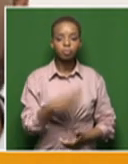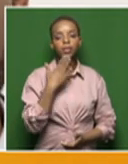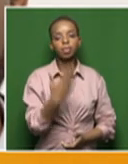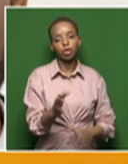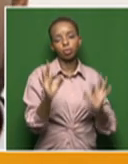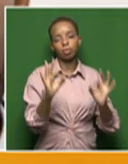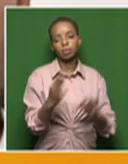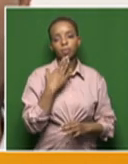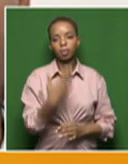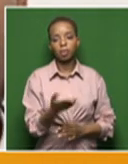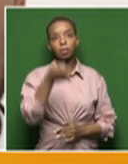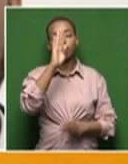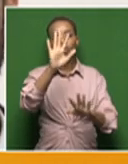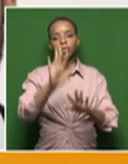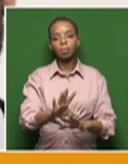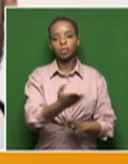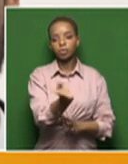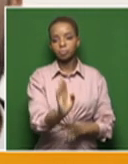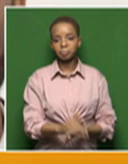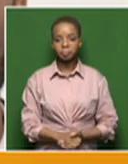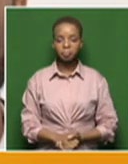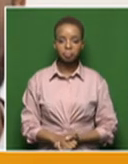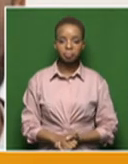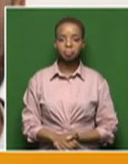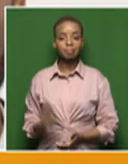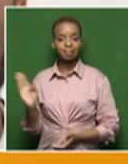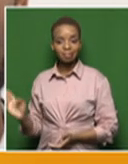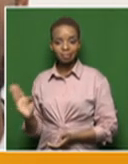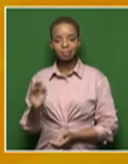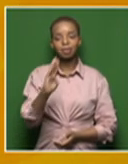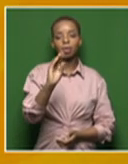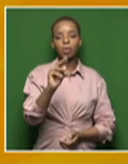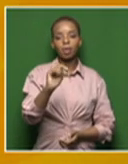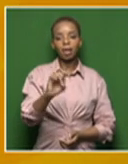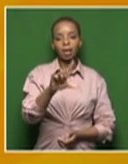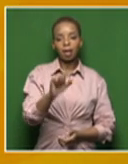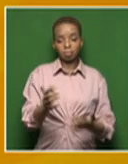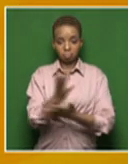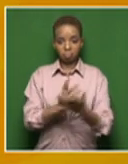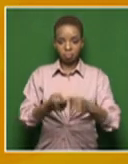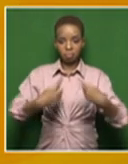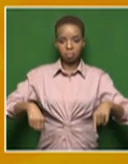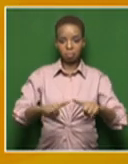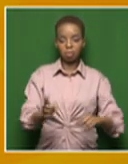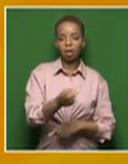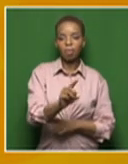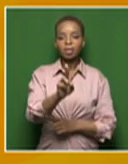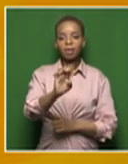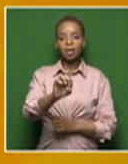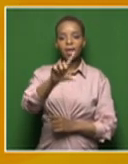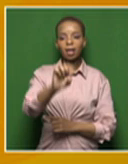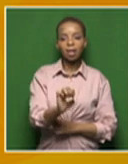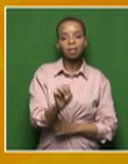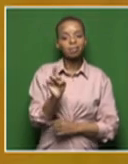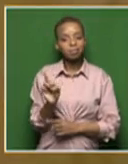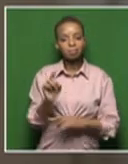Awesome. Thank you for having me. And God bless you guys. Thank you. That was Bonele Lusithi talking to us about Vela, a prototype cloud-based biometric